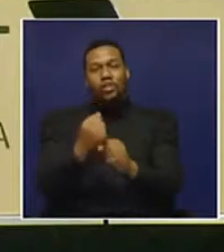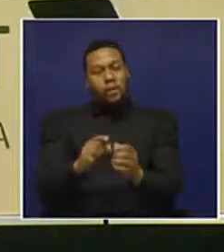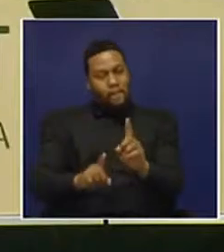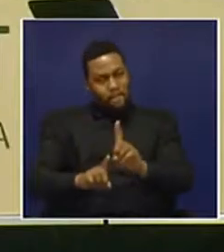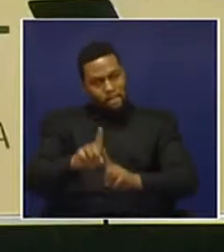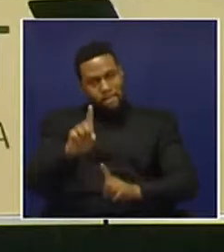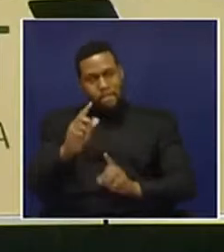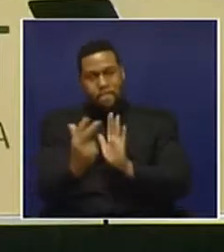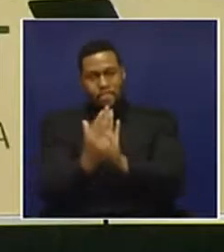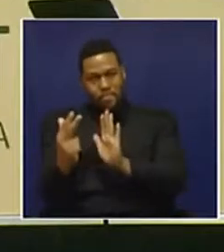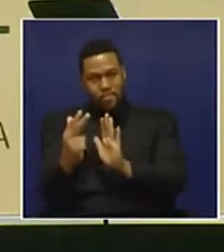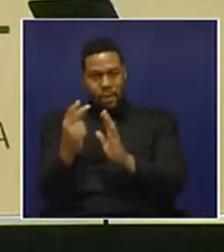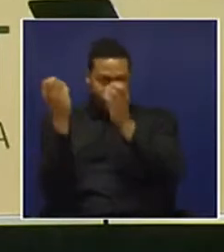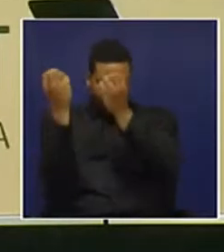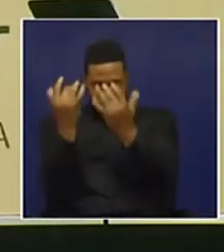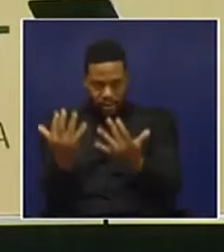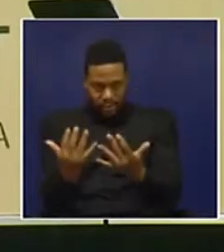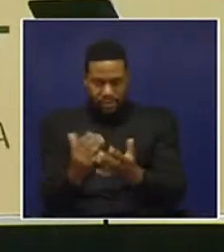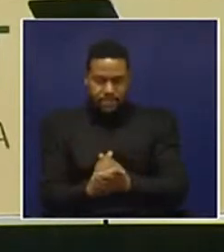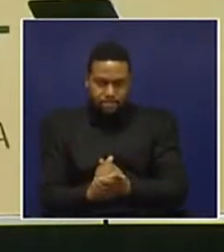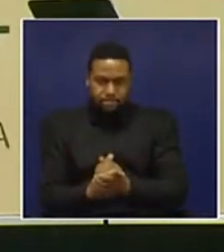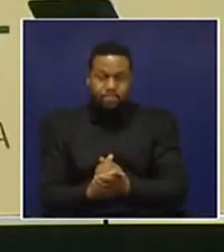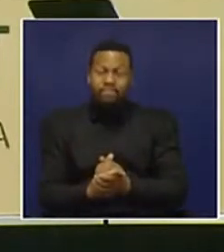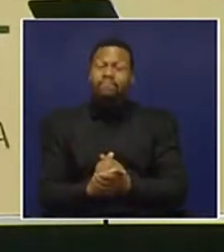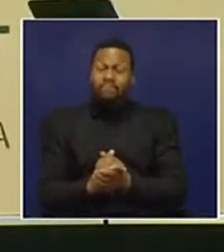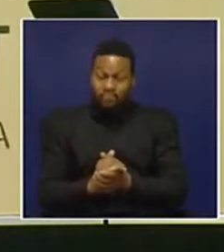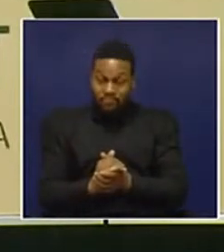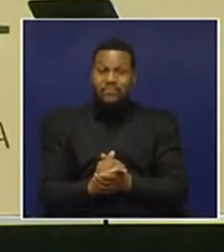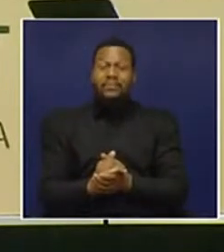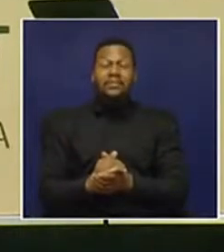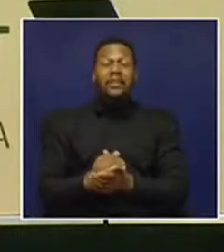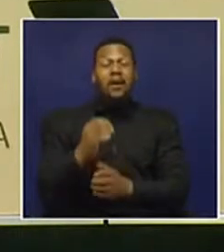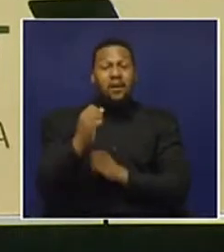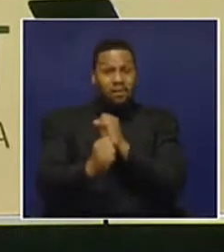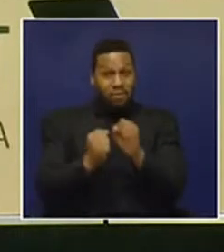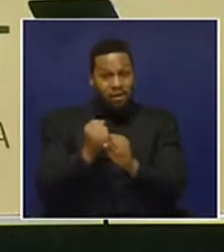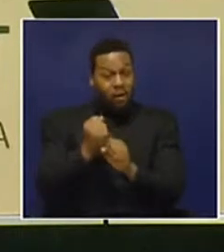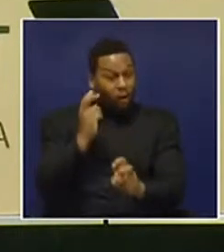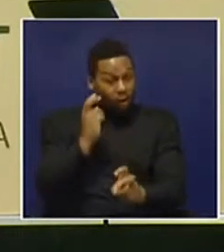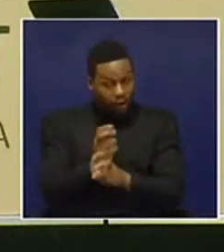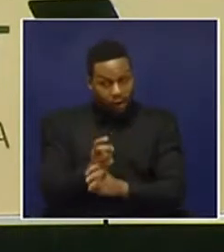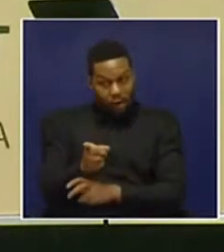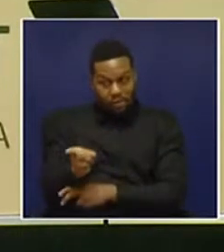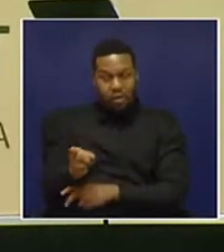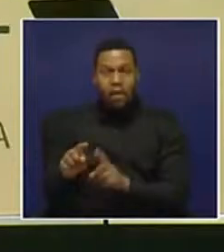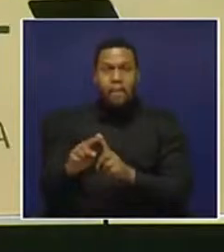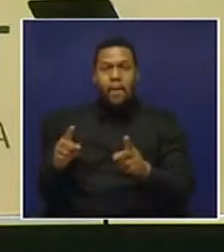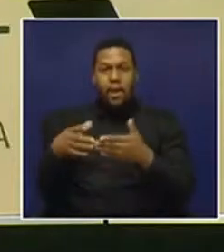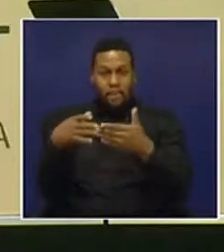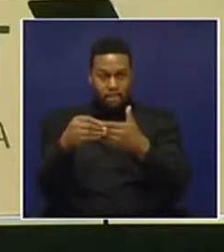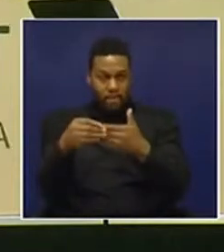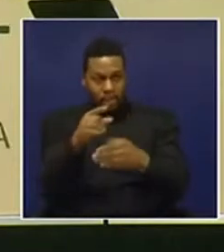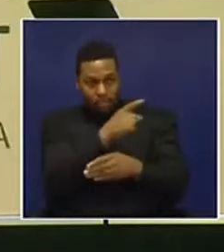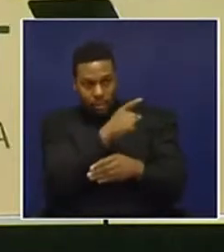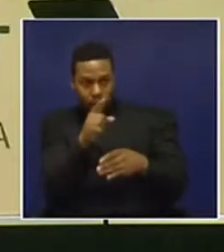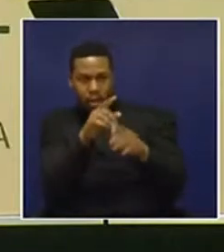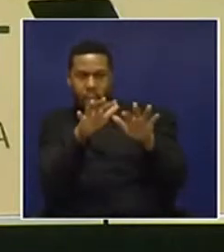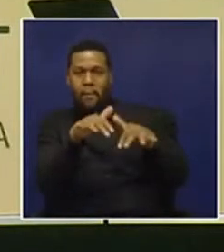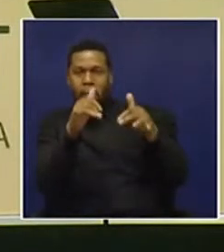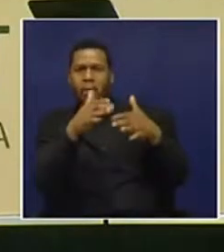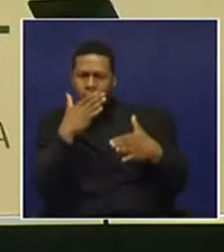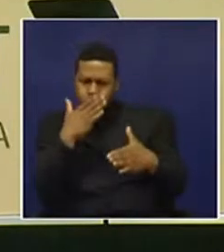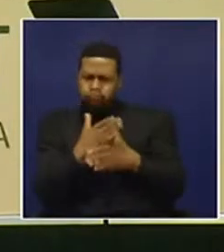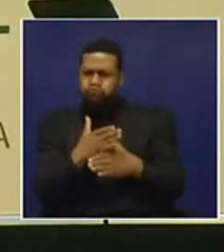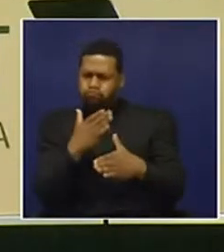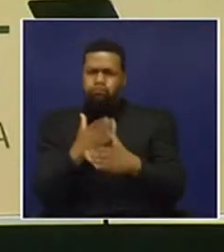It wasn't an easy year, but I think these members of parliament lived up to the task at hand.